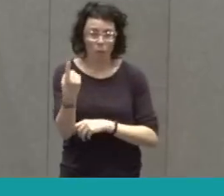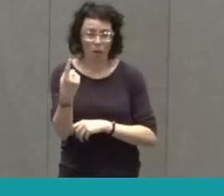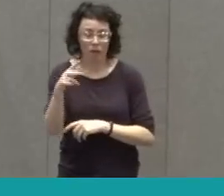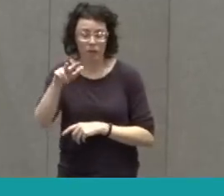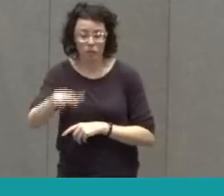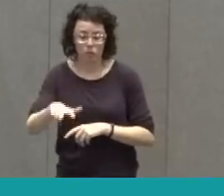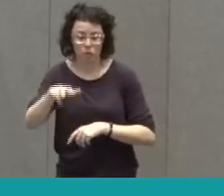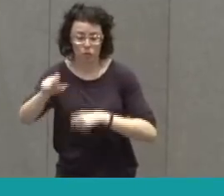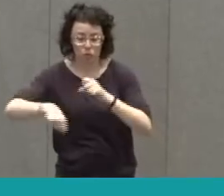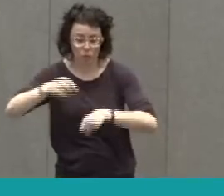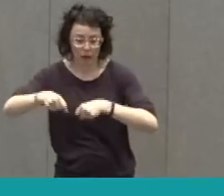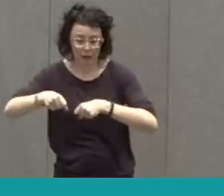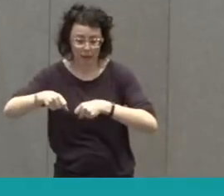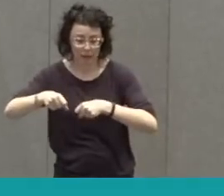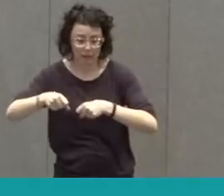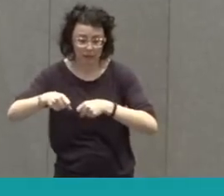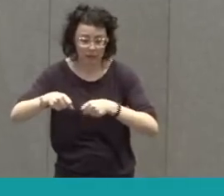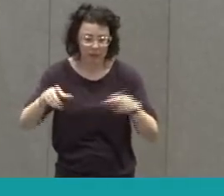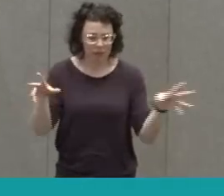would that be?